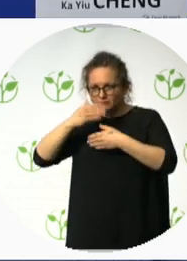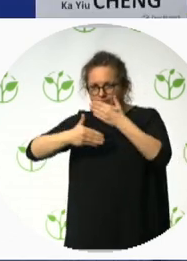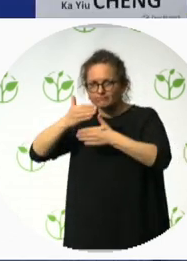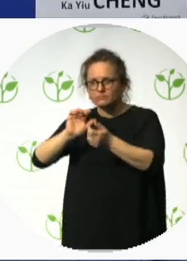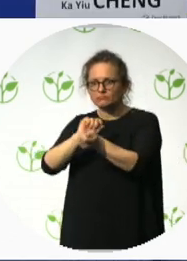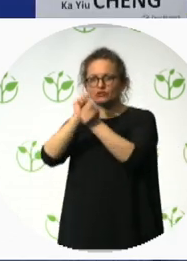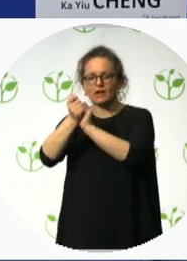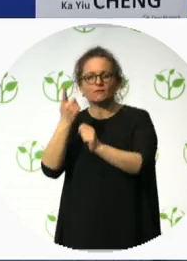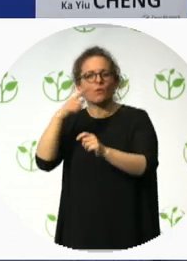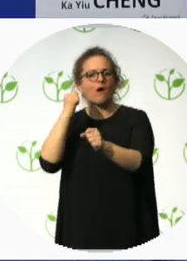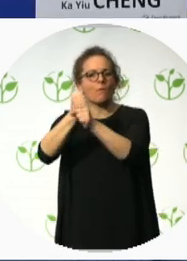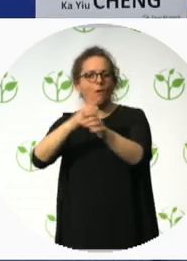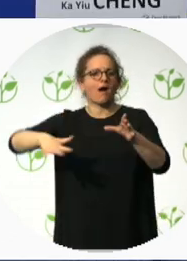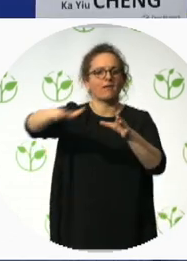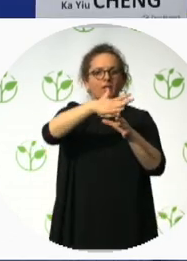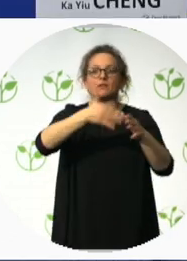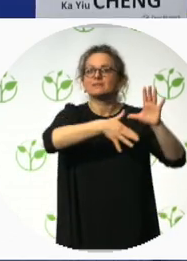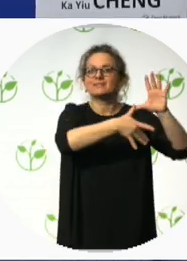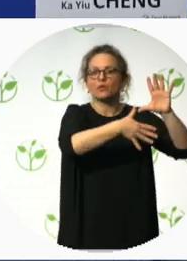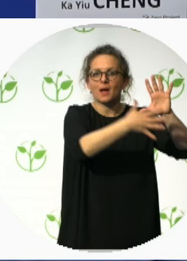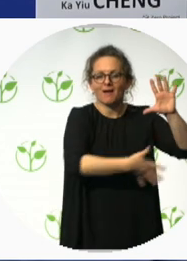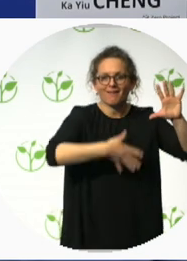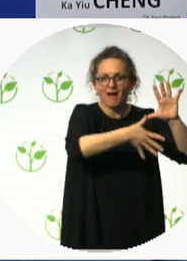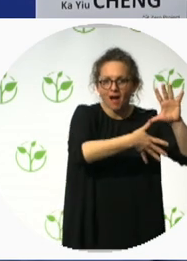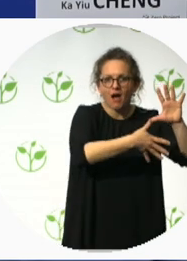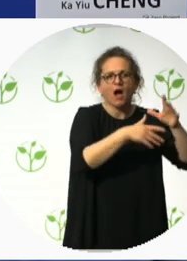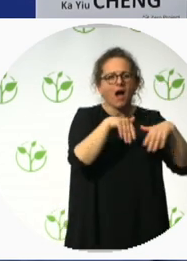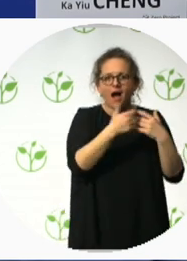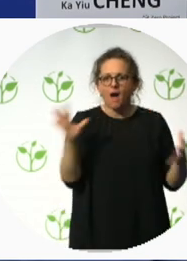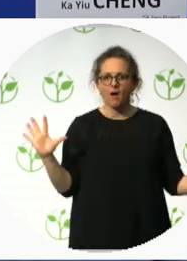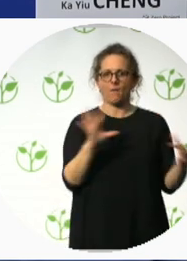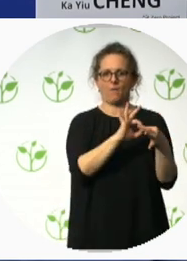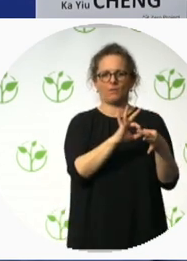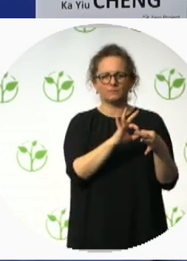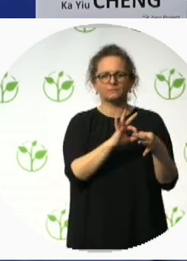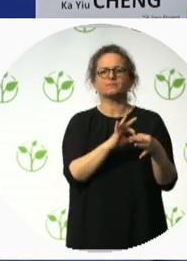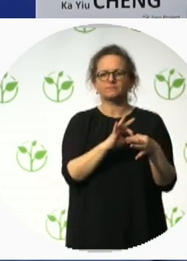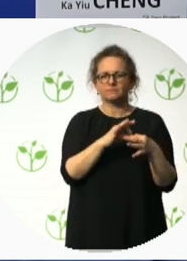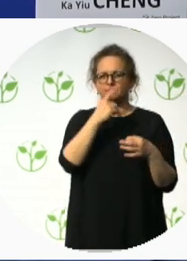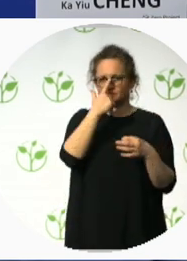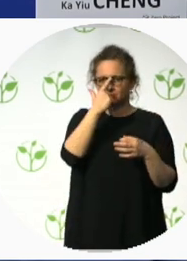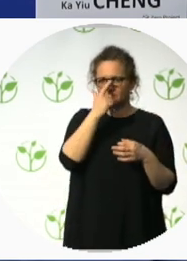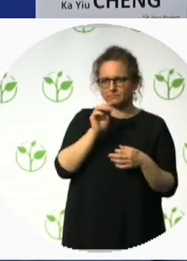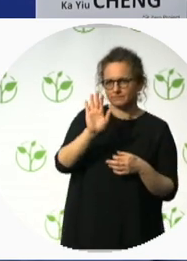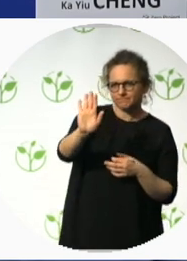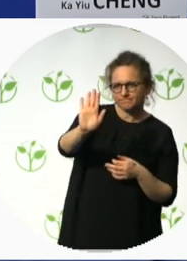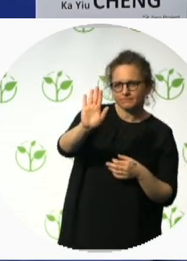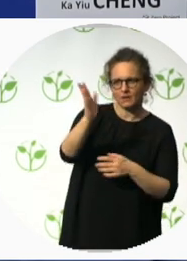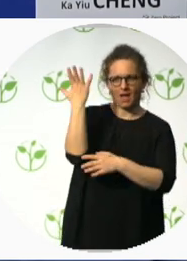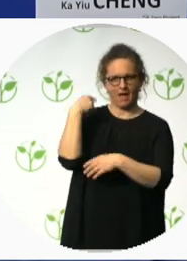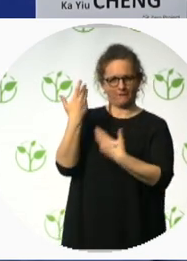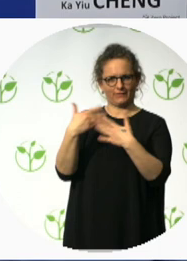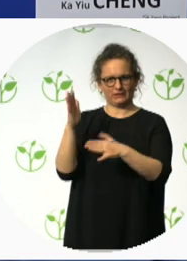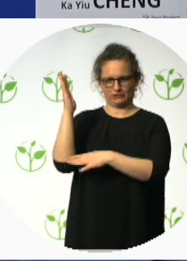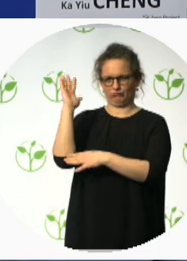Yes, thank you. And I, when I saw your presentation earlier, I found that in the situation in South America is very